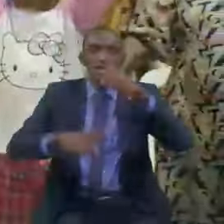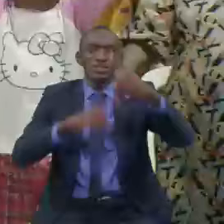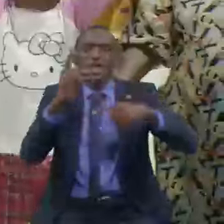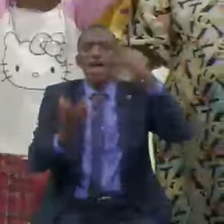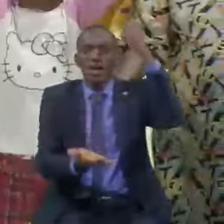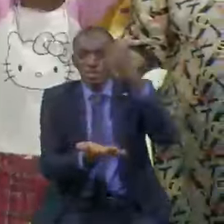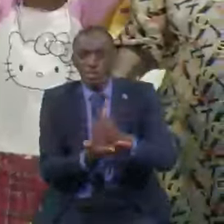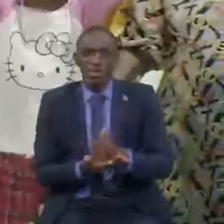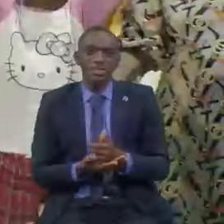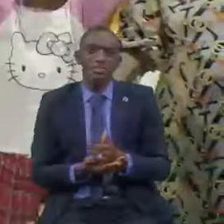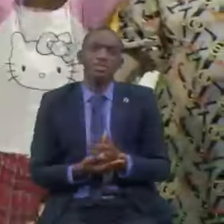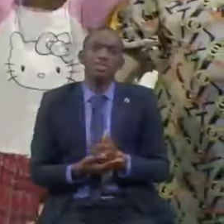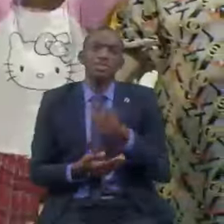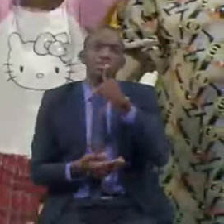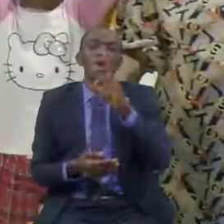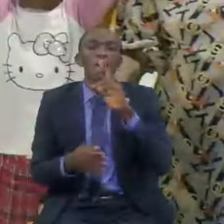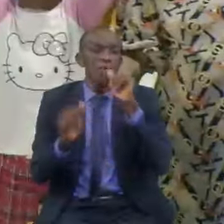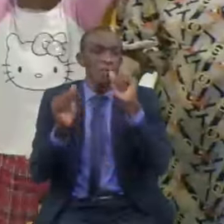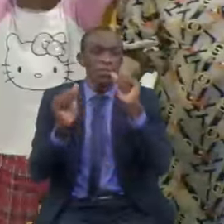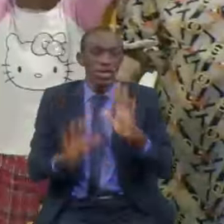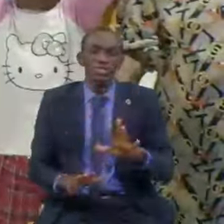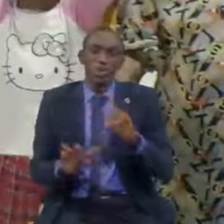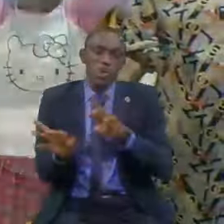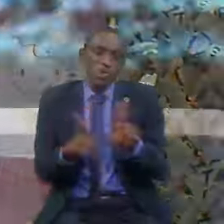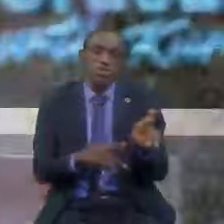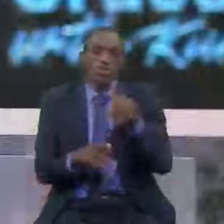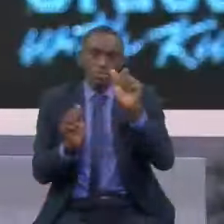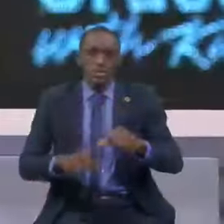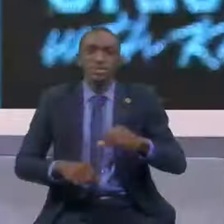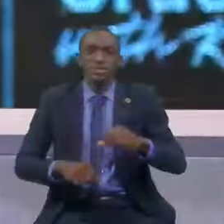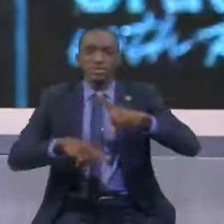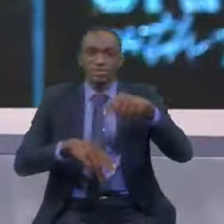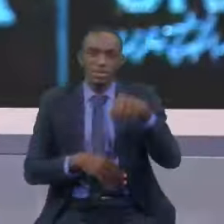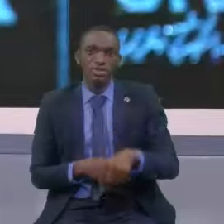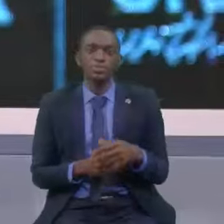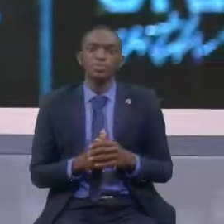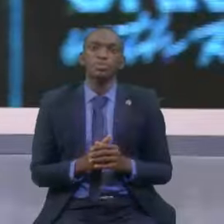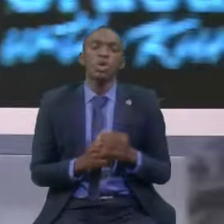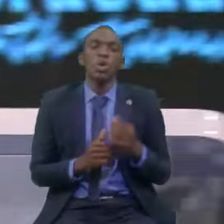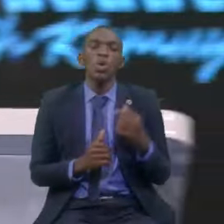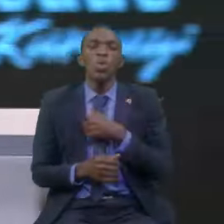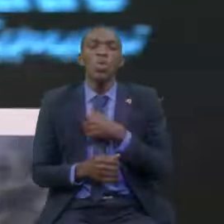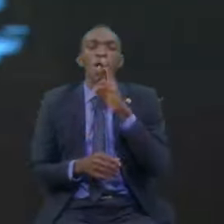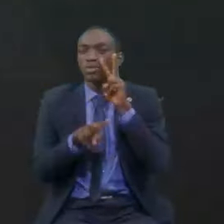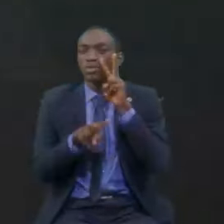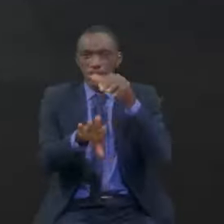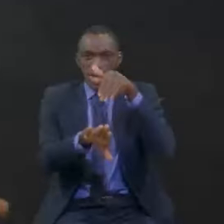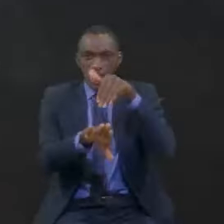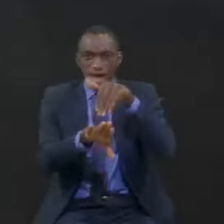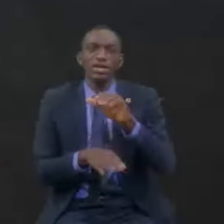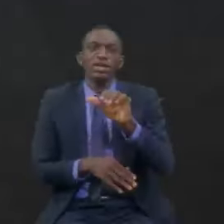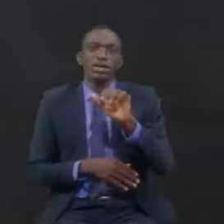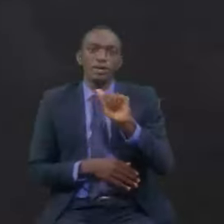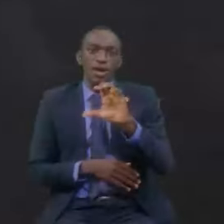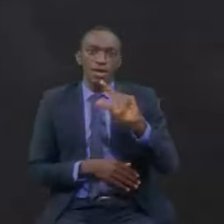You are blessed already. You can sit down. We're looking at Acts chapter 4 tonight. And